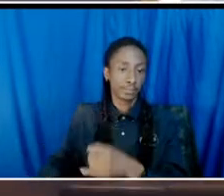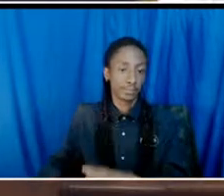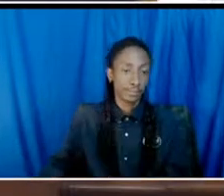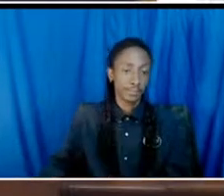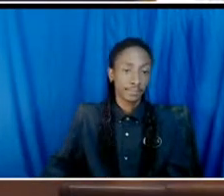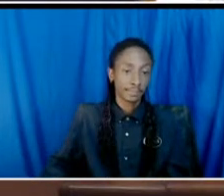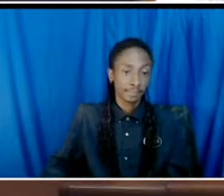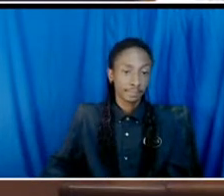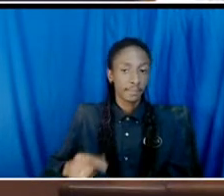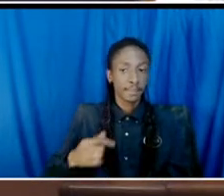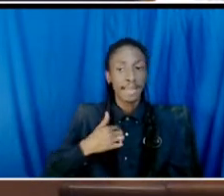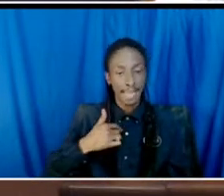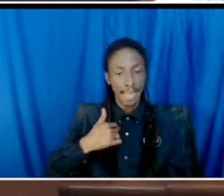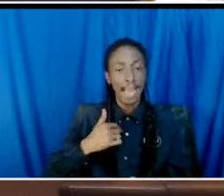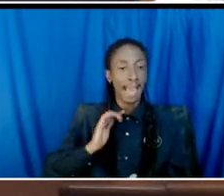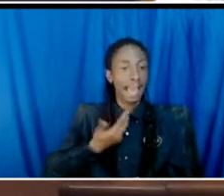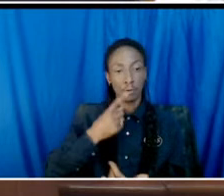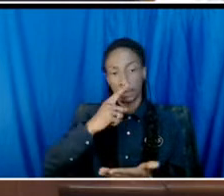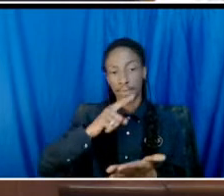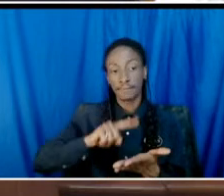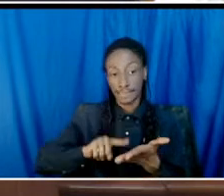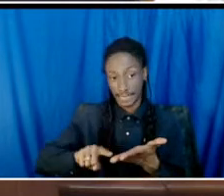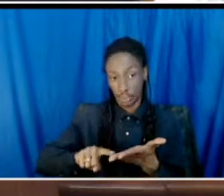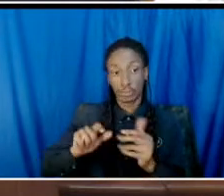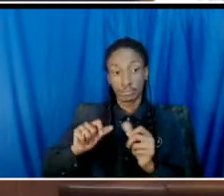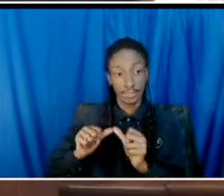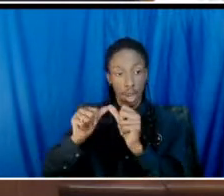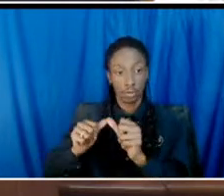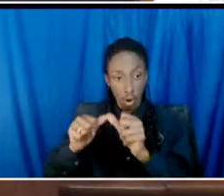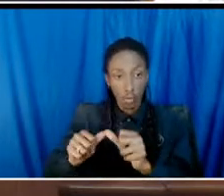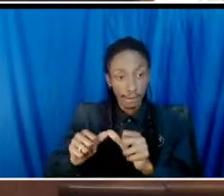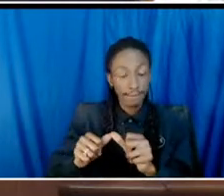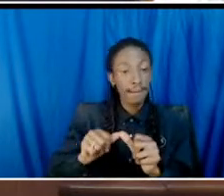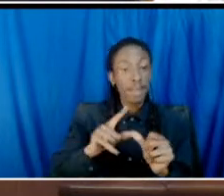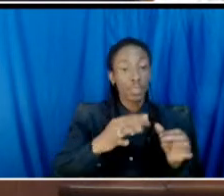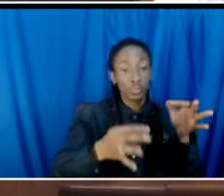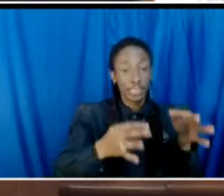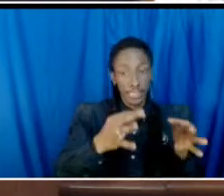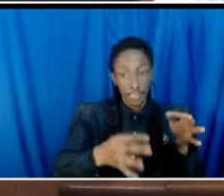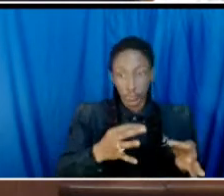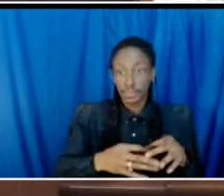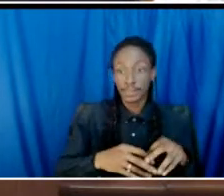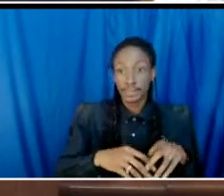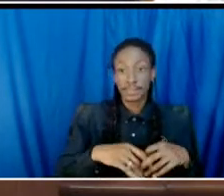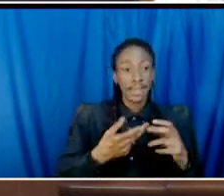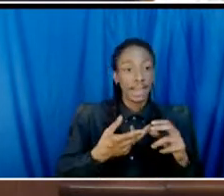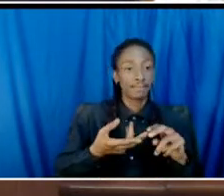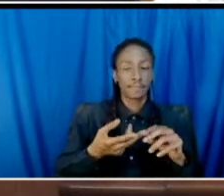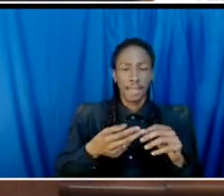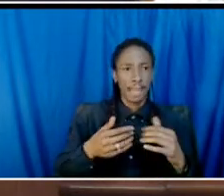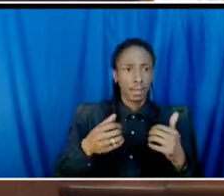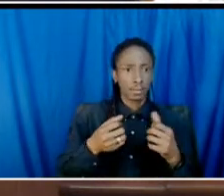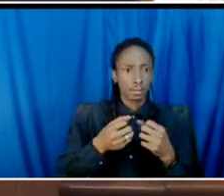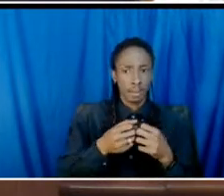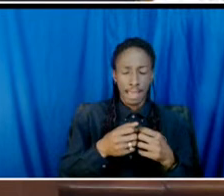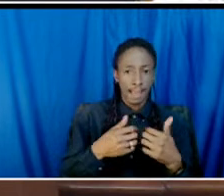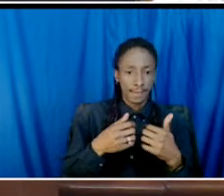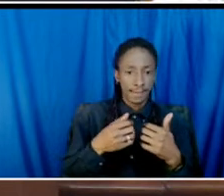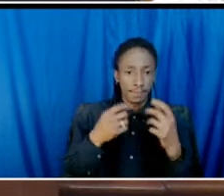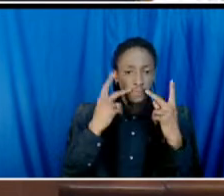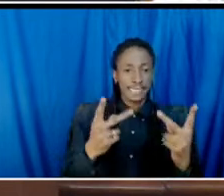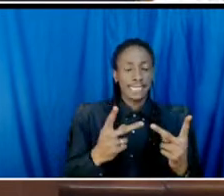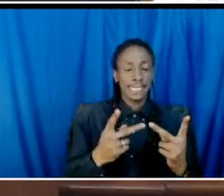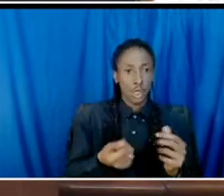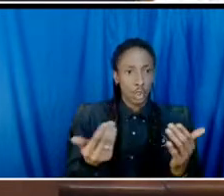Our investigation is ongoing. Those hearings have spurred an influx of new information that the committee and